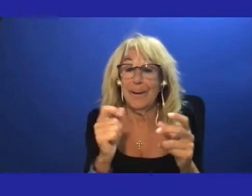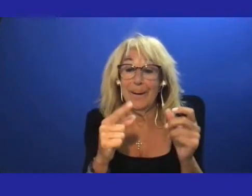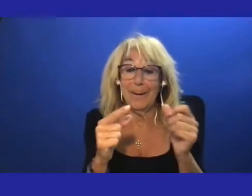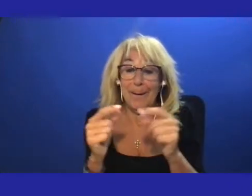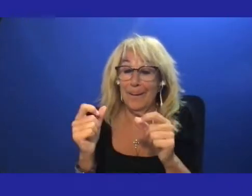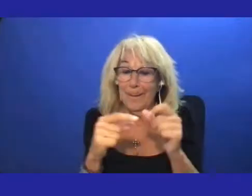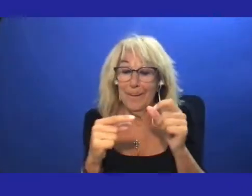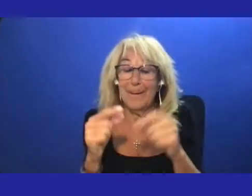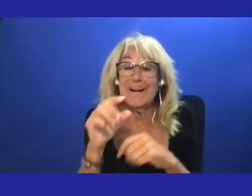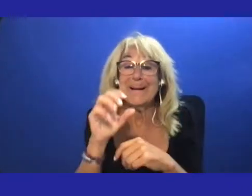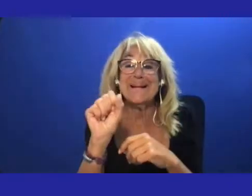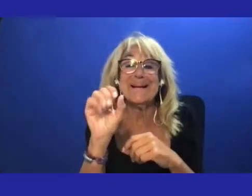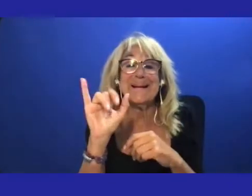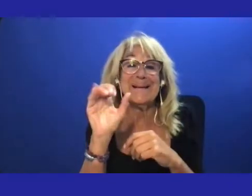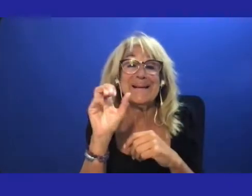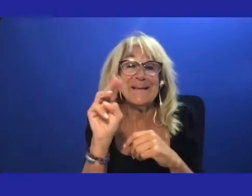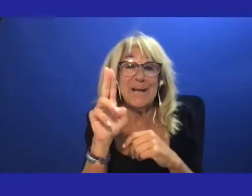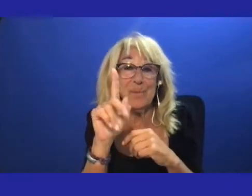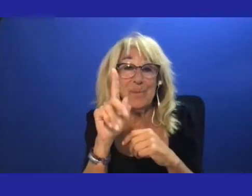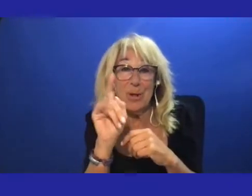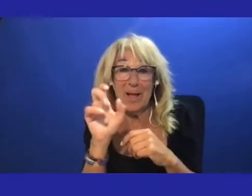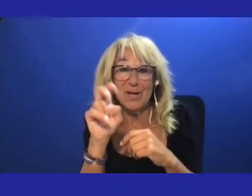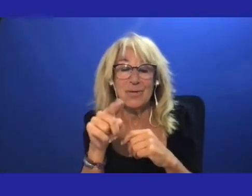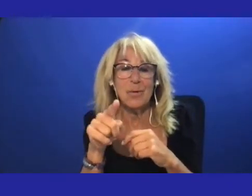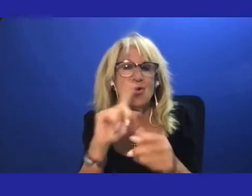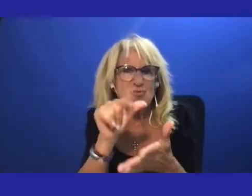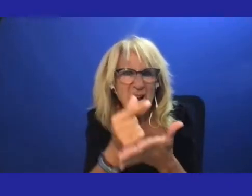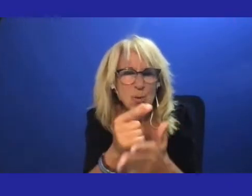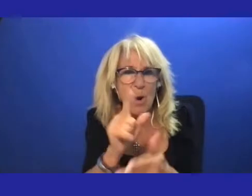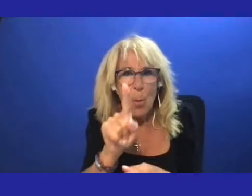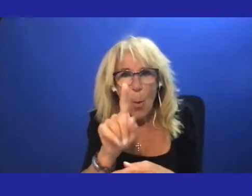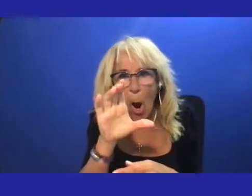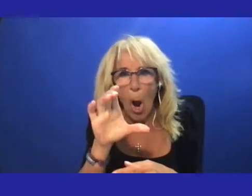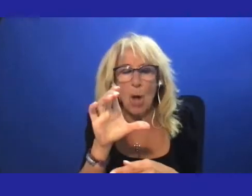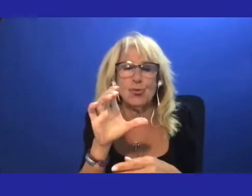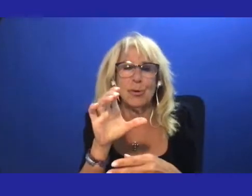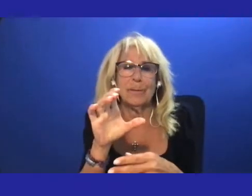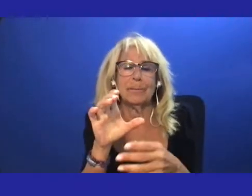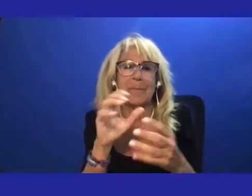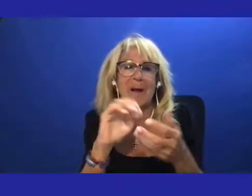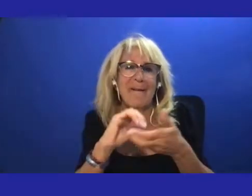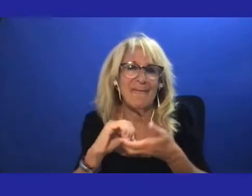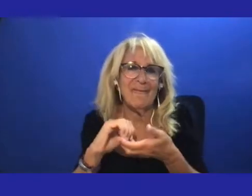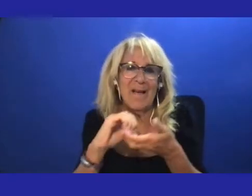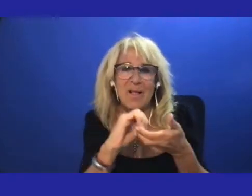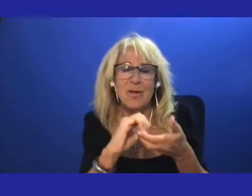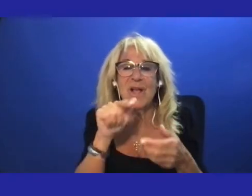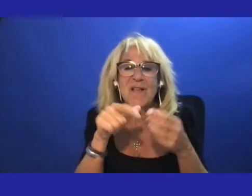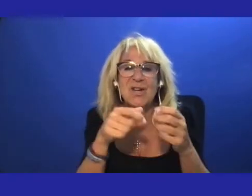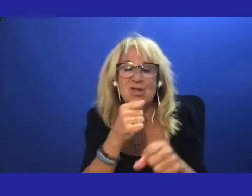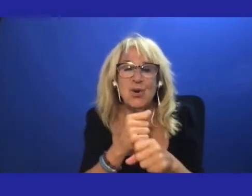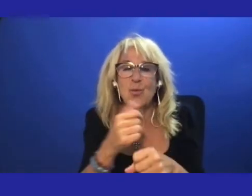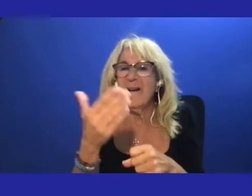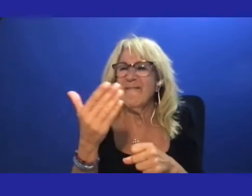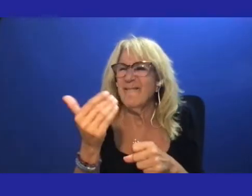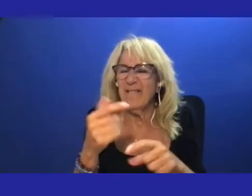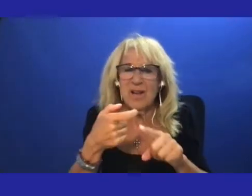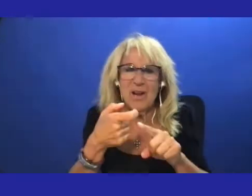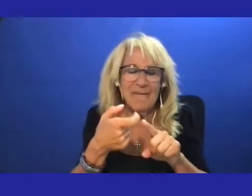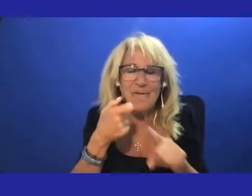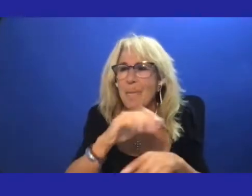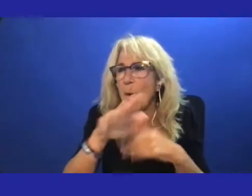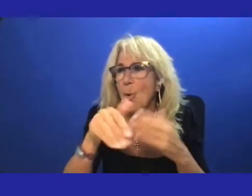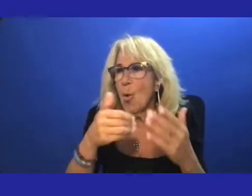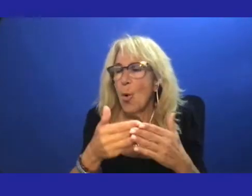graduated 100 fellows from that program last year, and this year we have 15 interprofessional fellows from all different walks, including